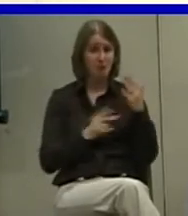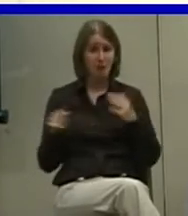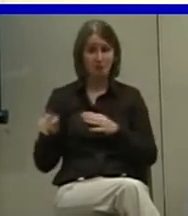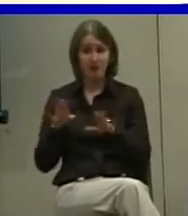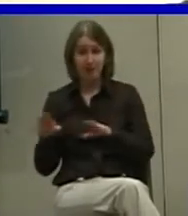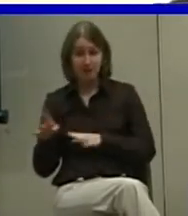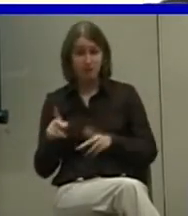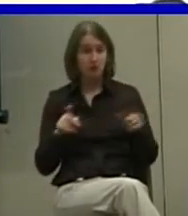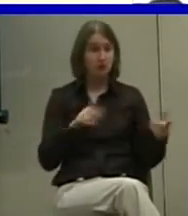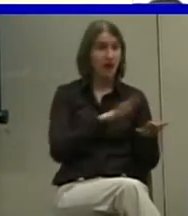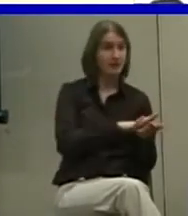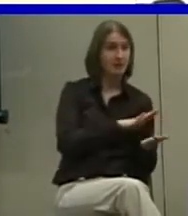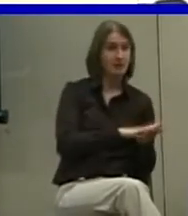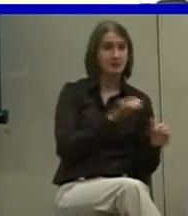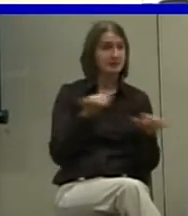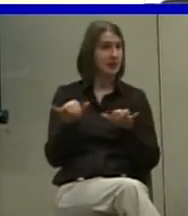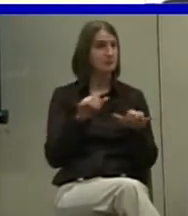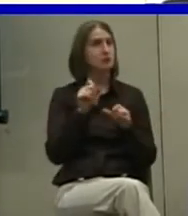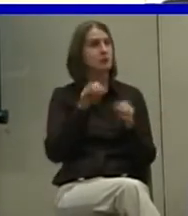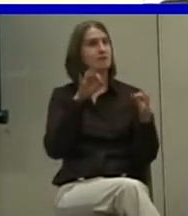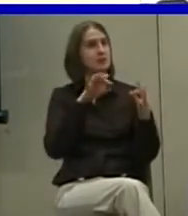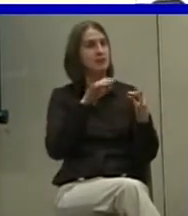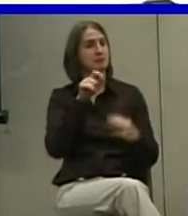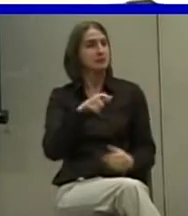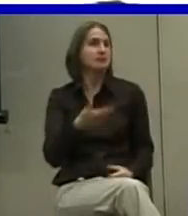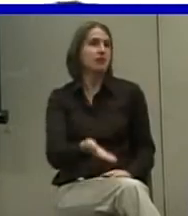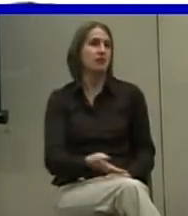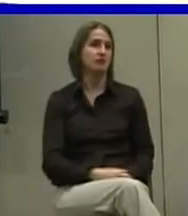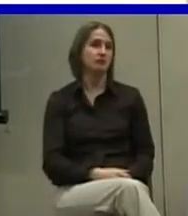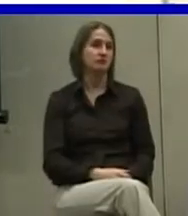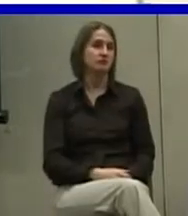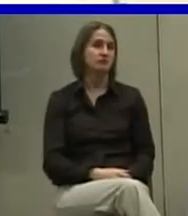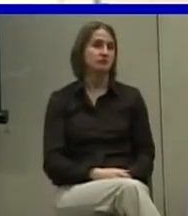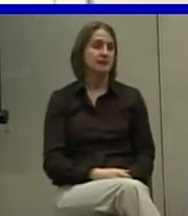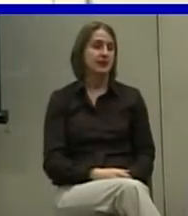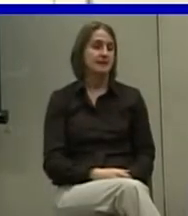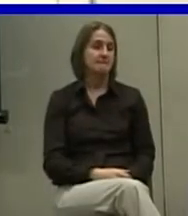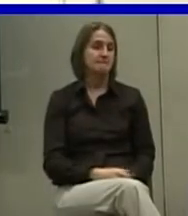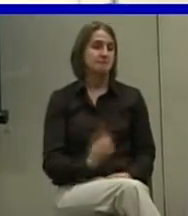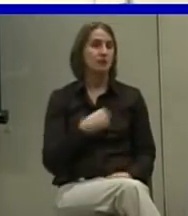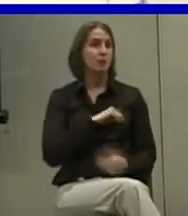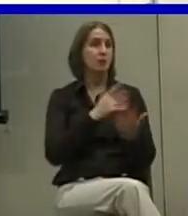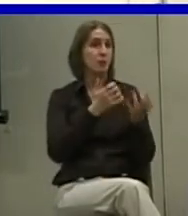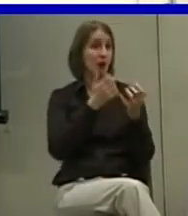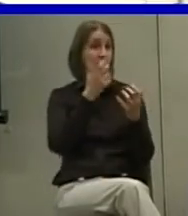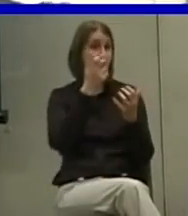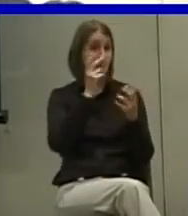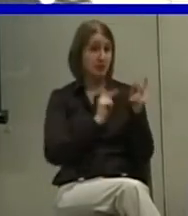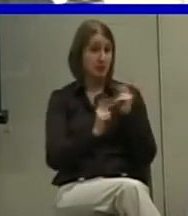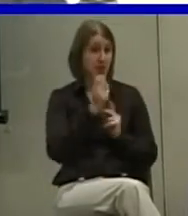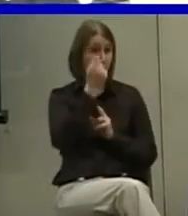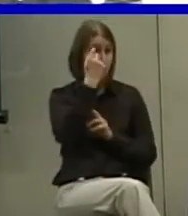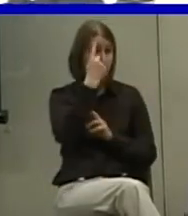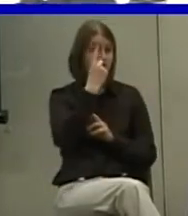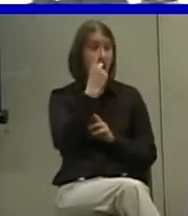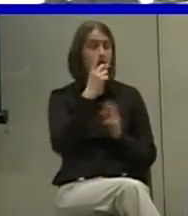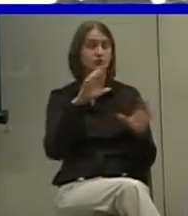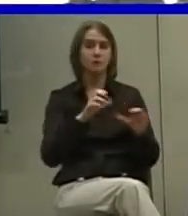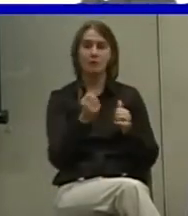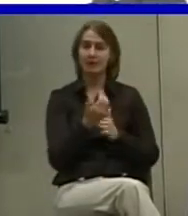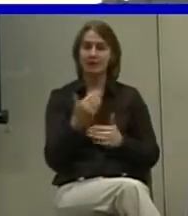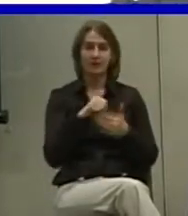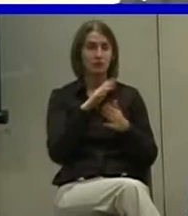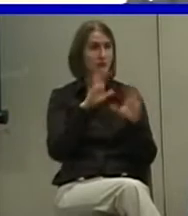instruction, feedback has to be there. So what we want people to understand is when you're doing anything in your